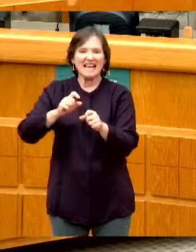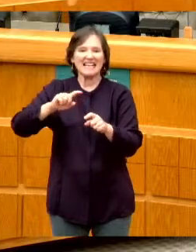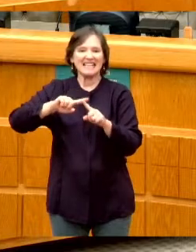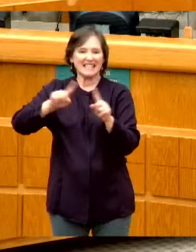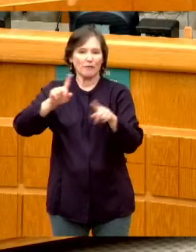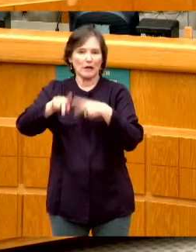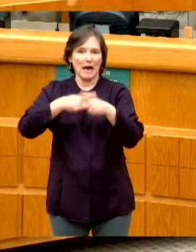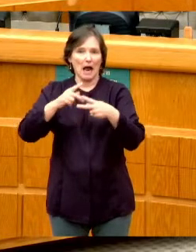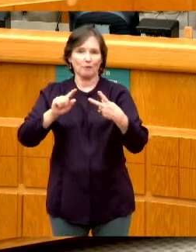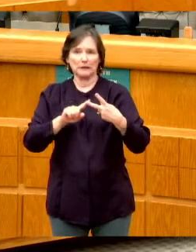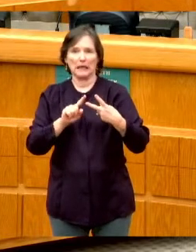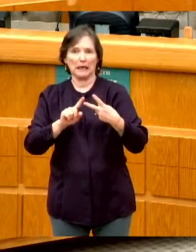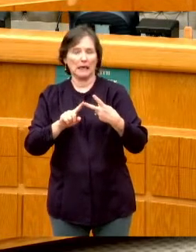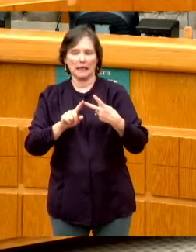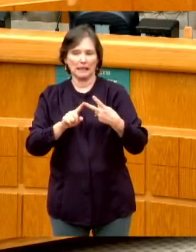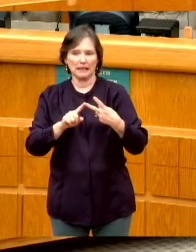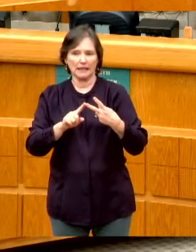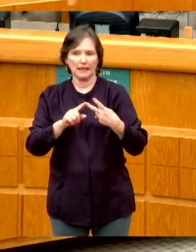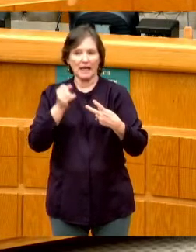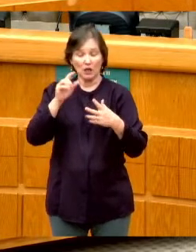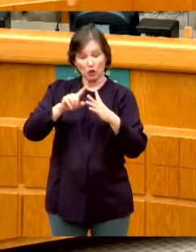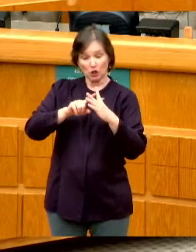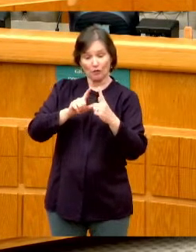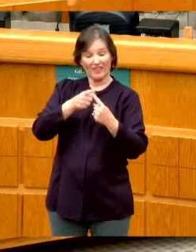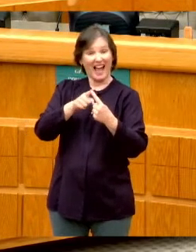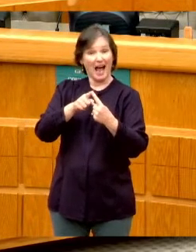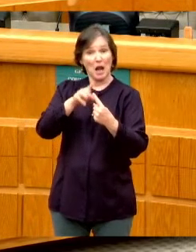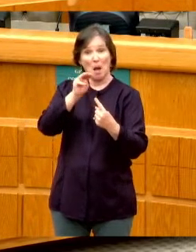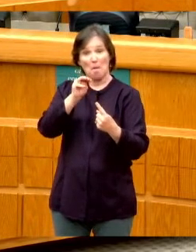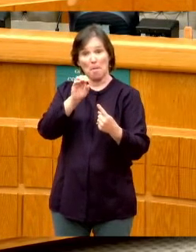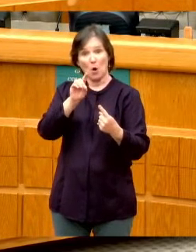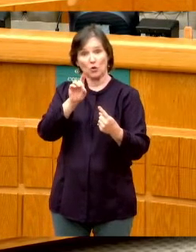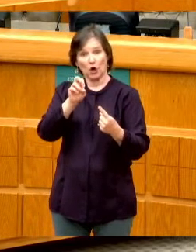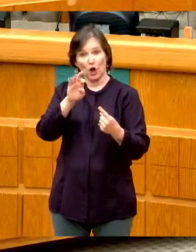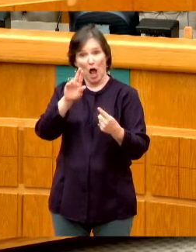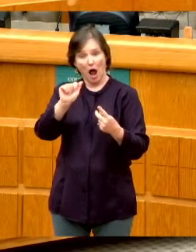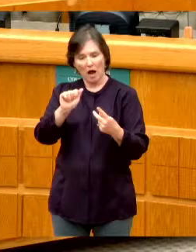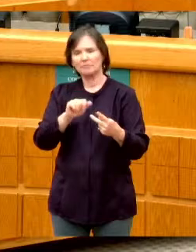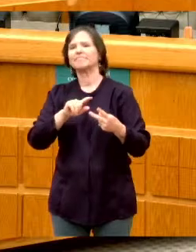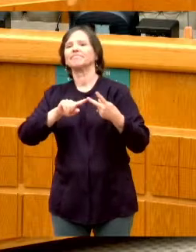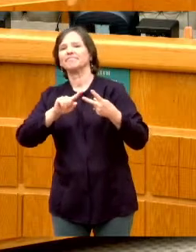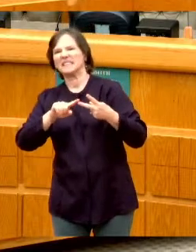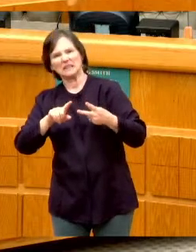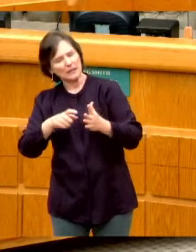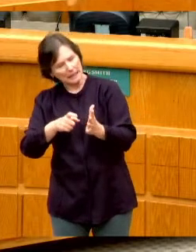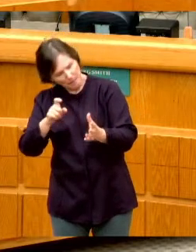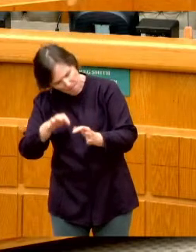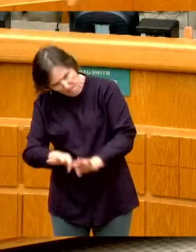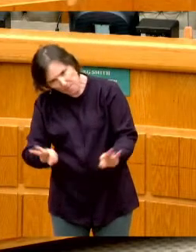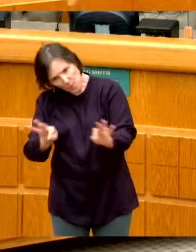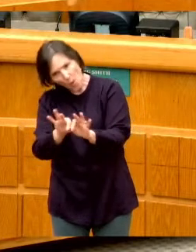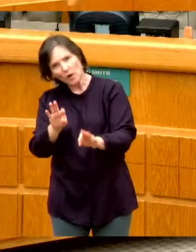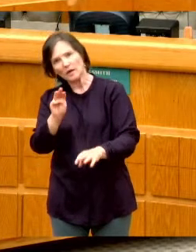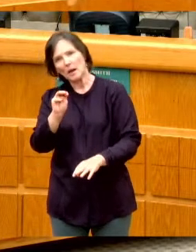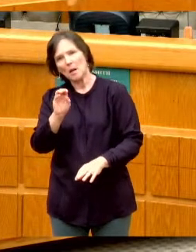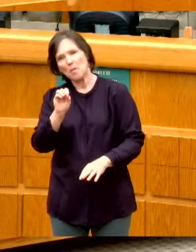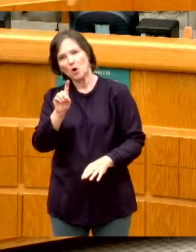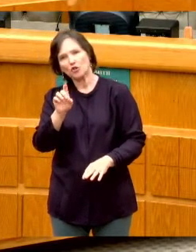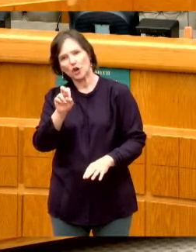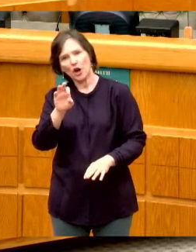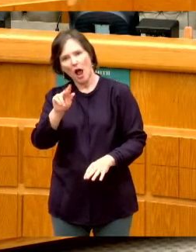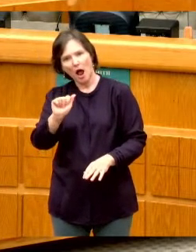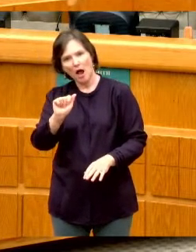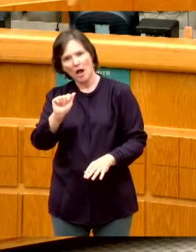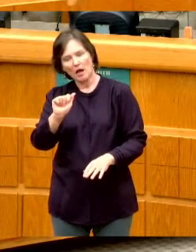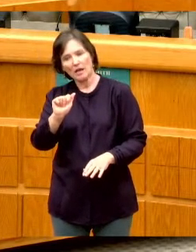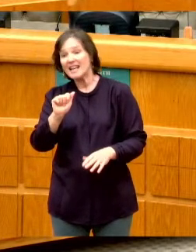If you've gotten Pfizer, don't go get Moderna. Remember, you have 42 days after that first dose in order to get that second dose. Now, we